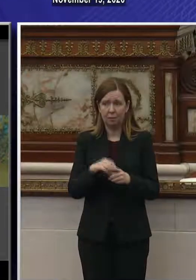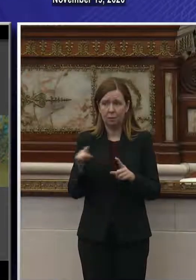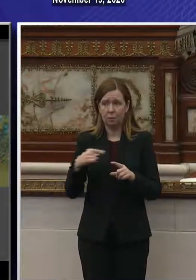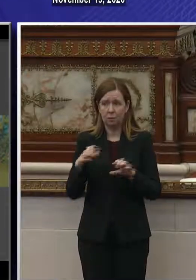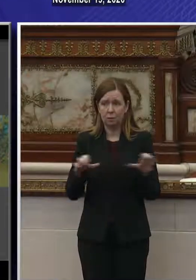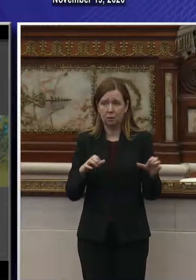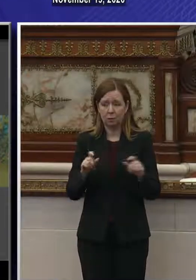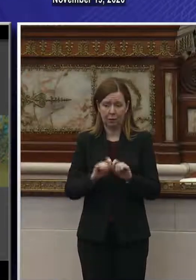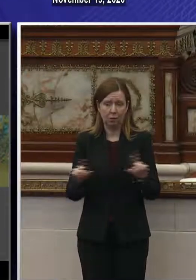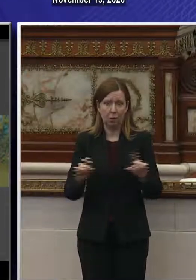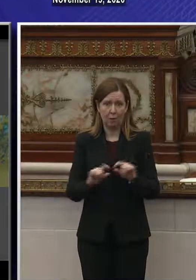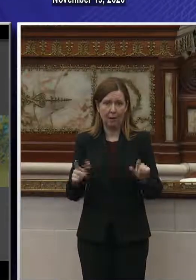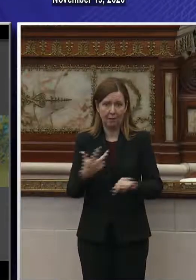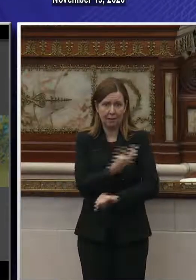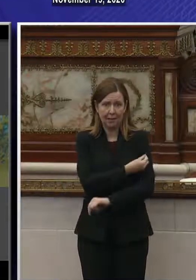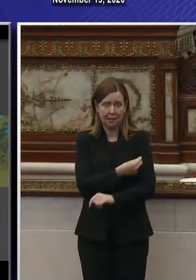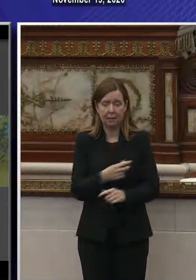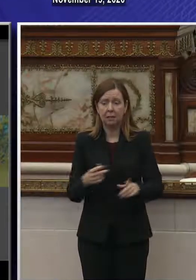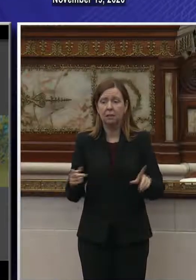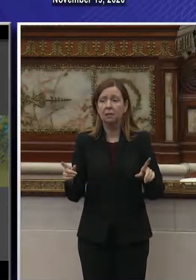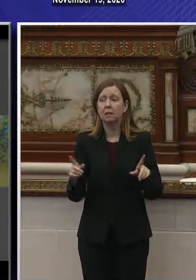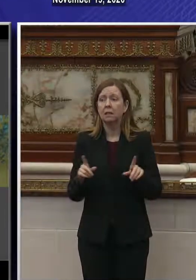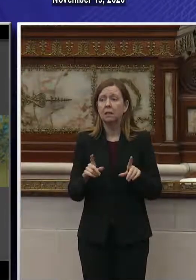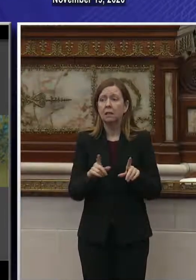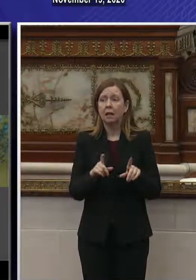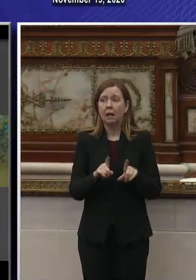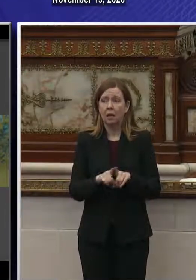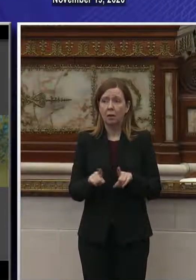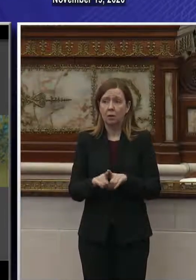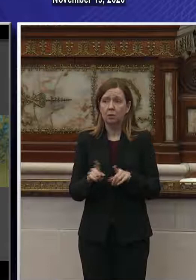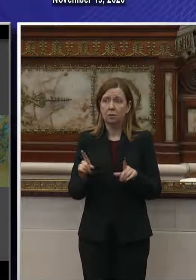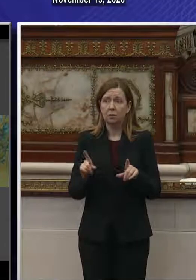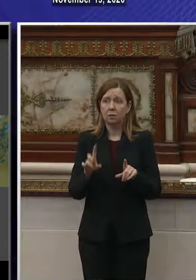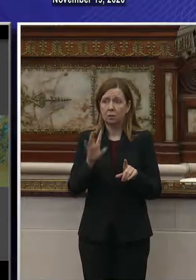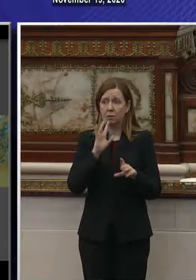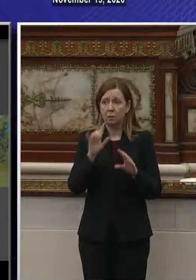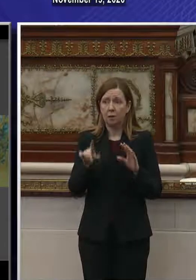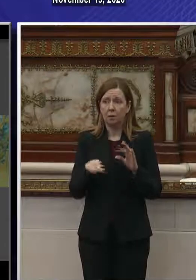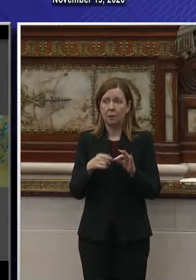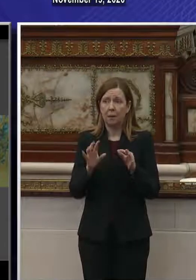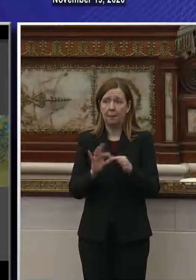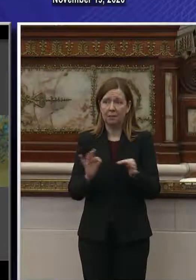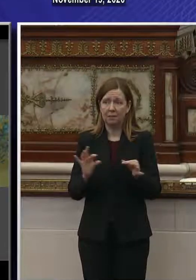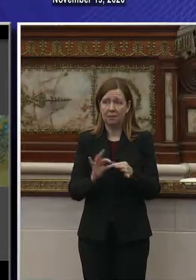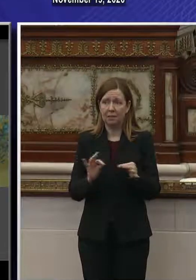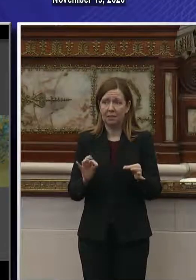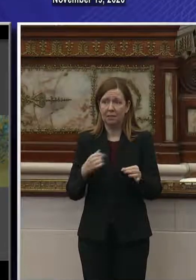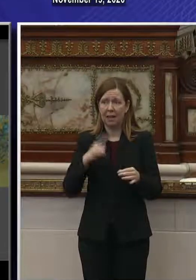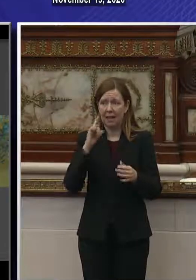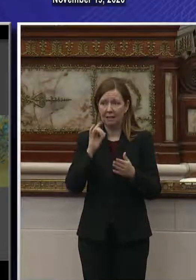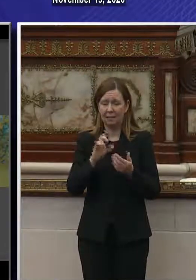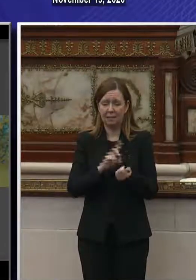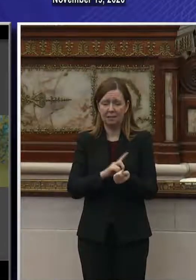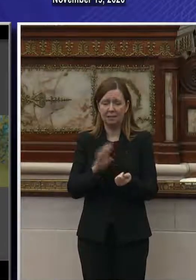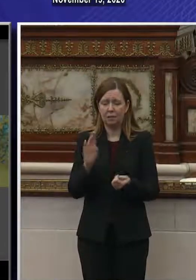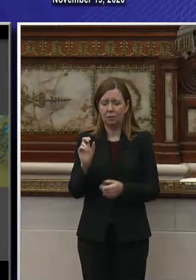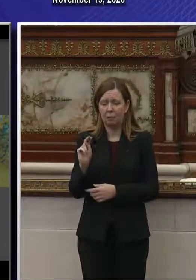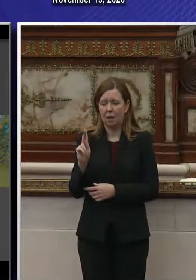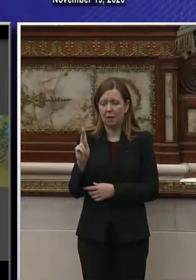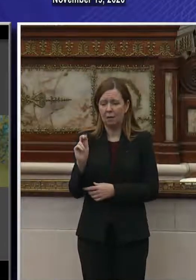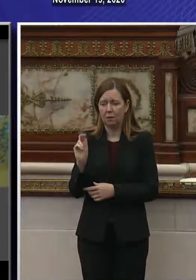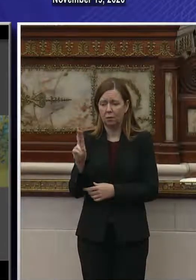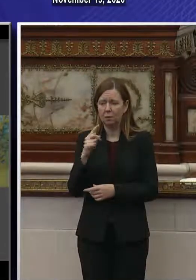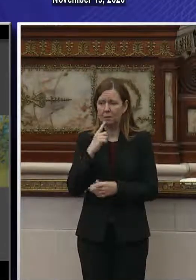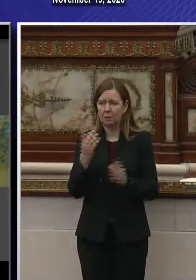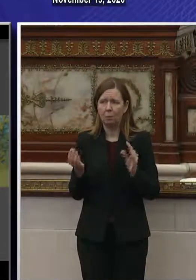the rollout. And as we are talking about messaging, I think Dr. Bonk said a